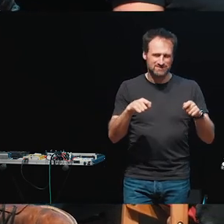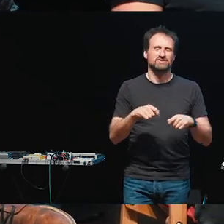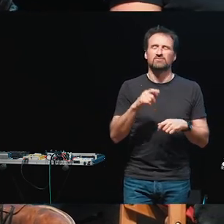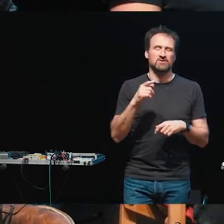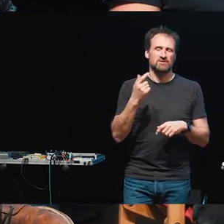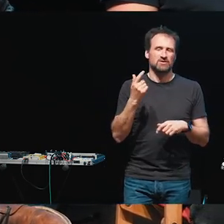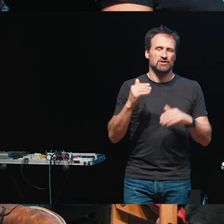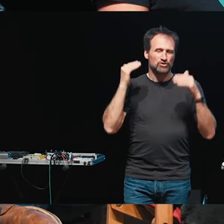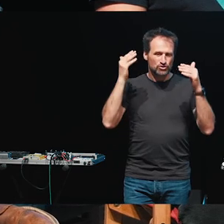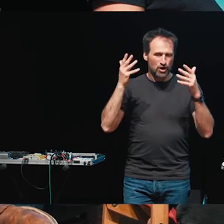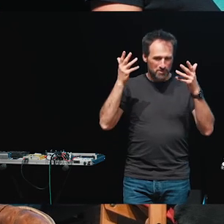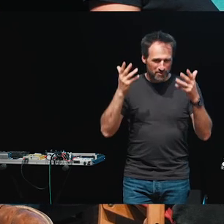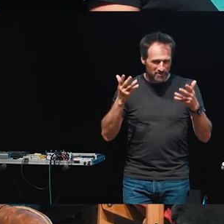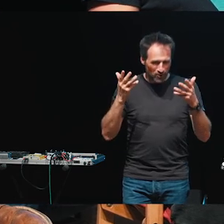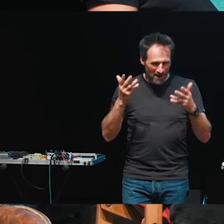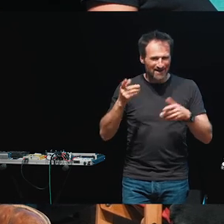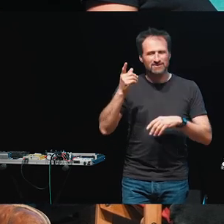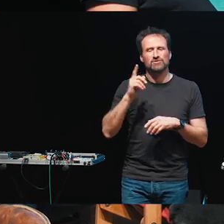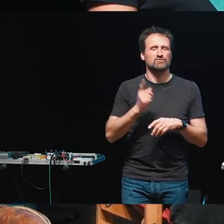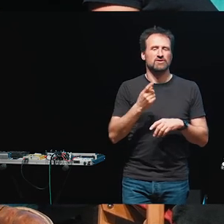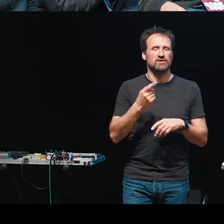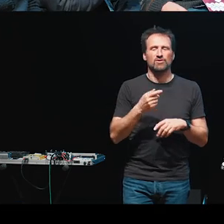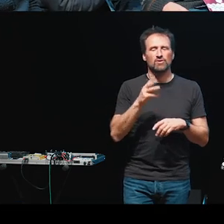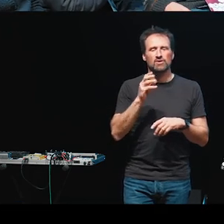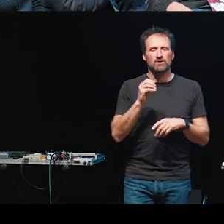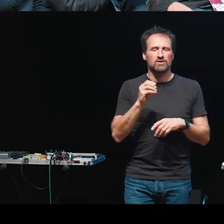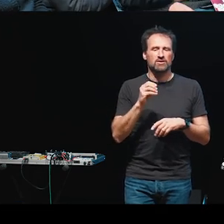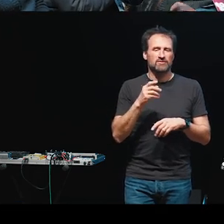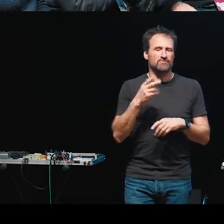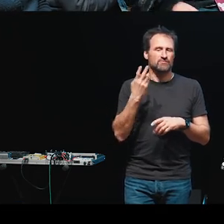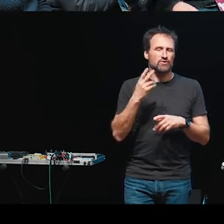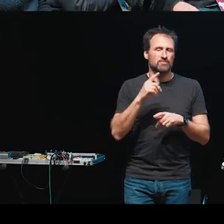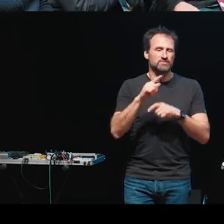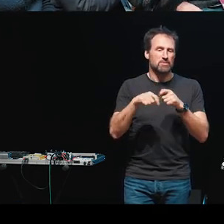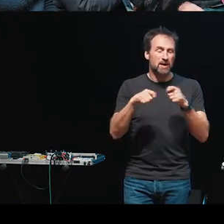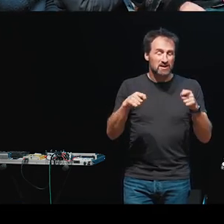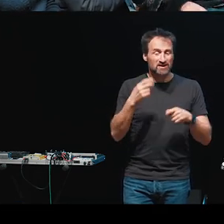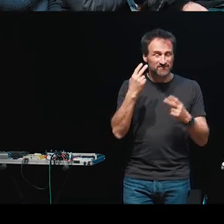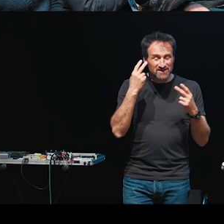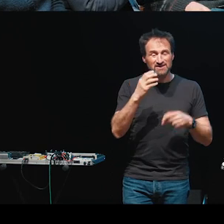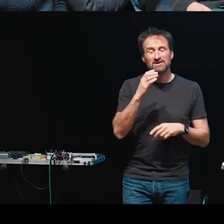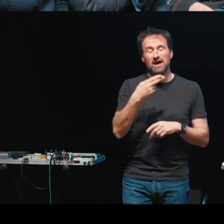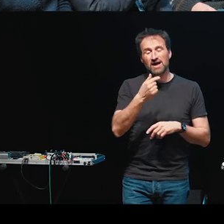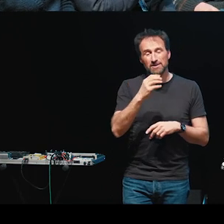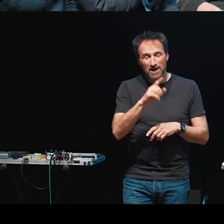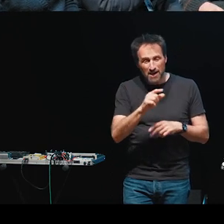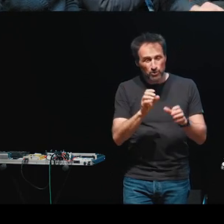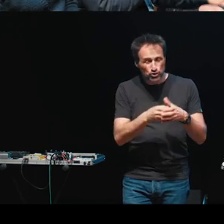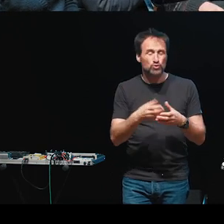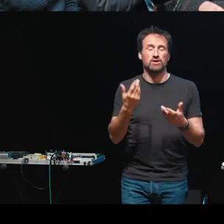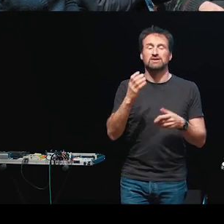relevant. WebAssembly modules was also discussed, which is really relevant for bundlers. HTML modules, CSS modules,